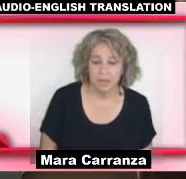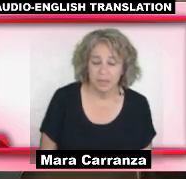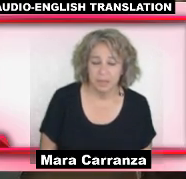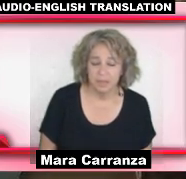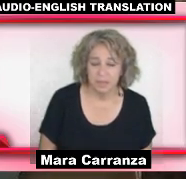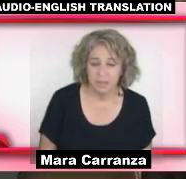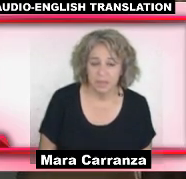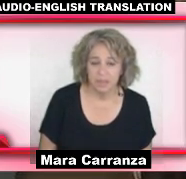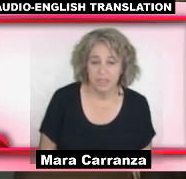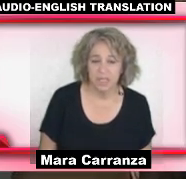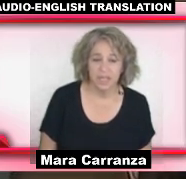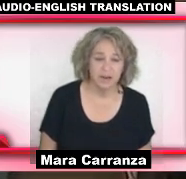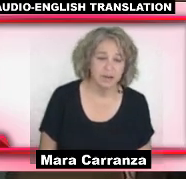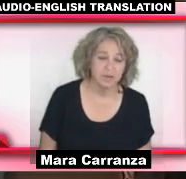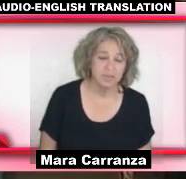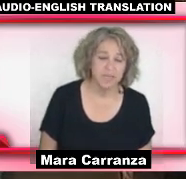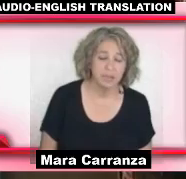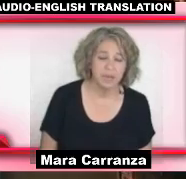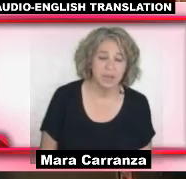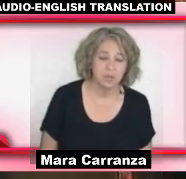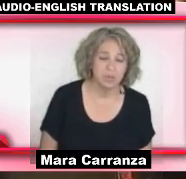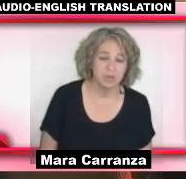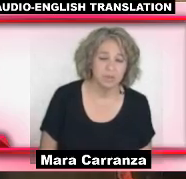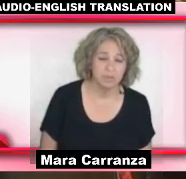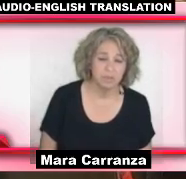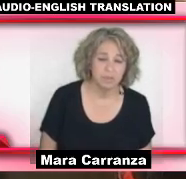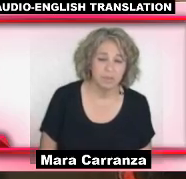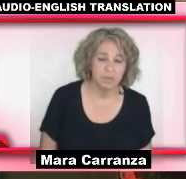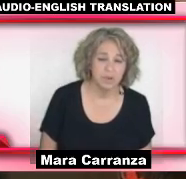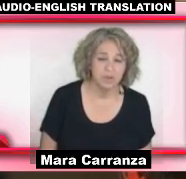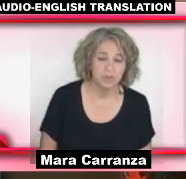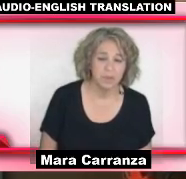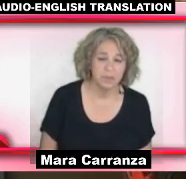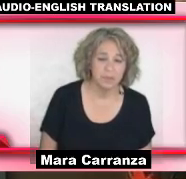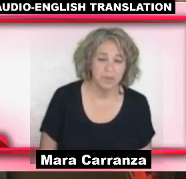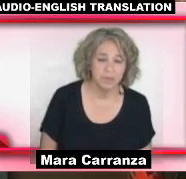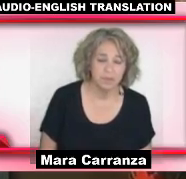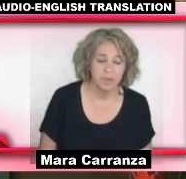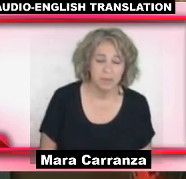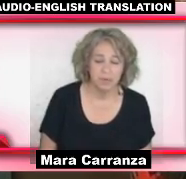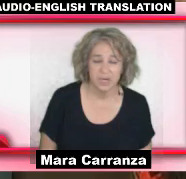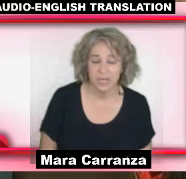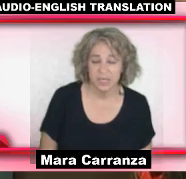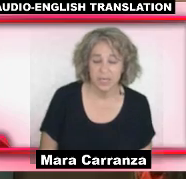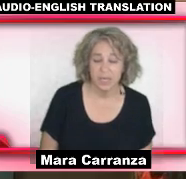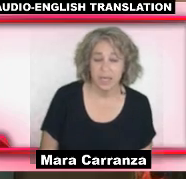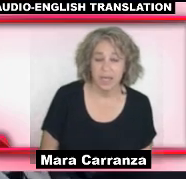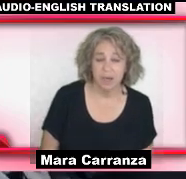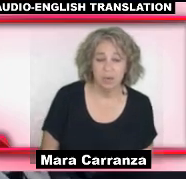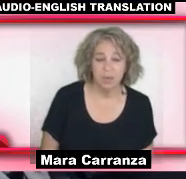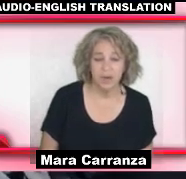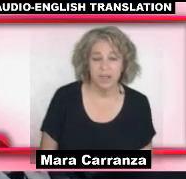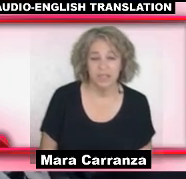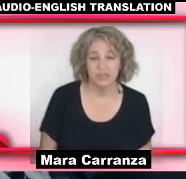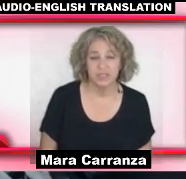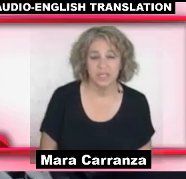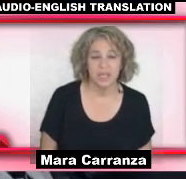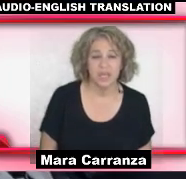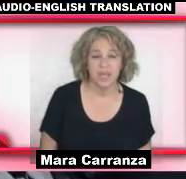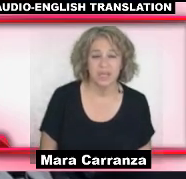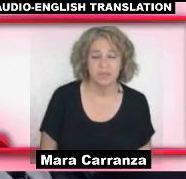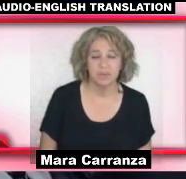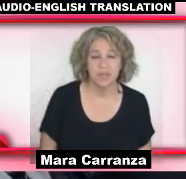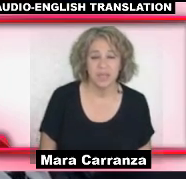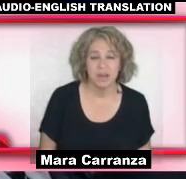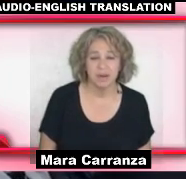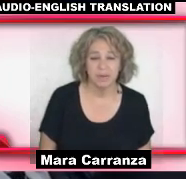Y la otra, ¿qué va a pasar en el caso de Comisión Federal de Electricidad en Nayarit, que ya es and what about electricity?